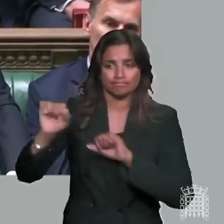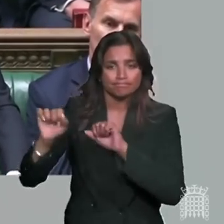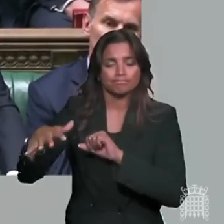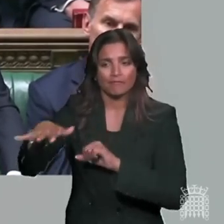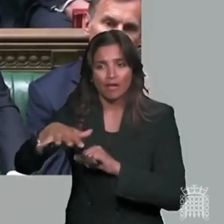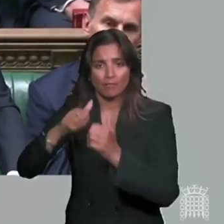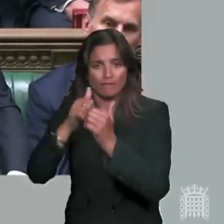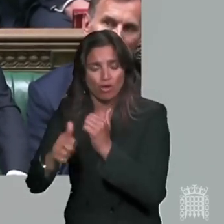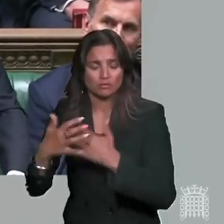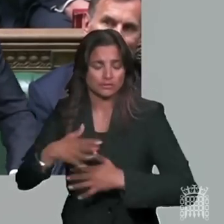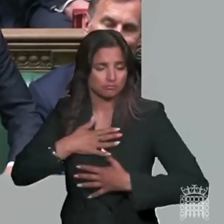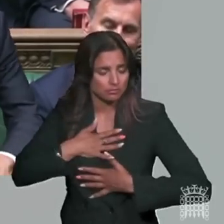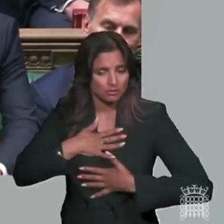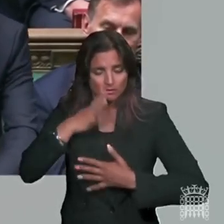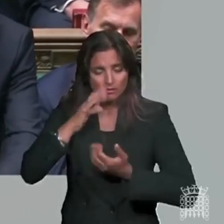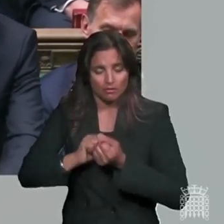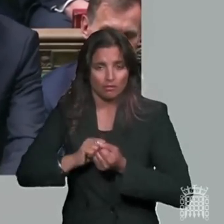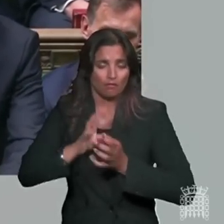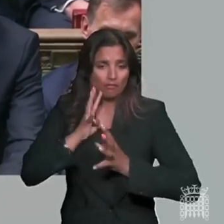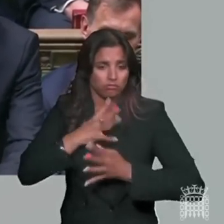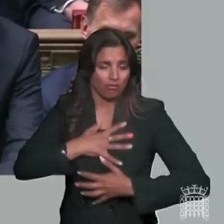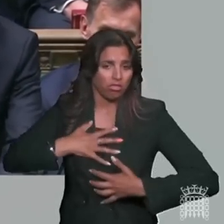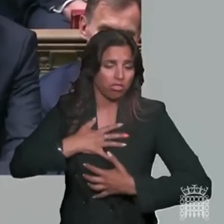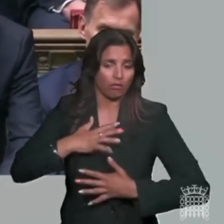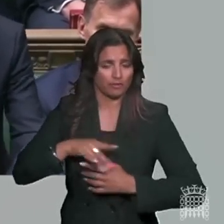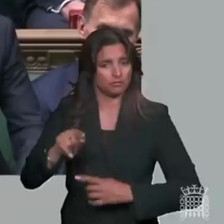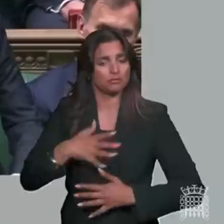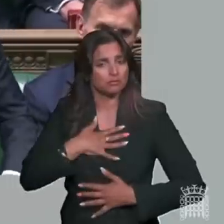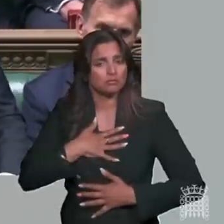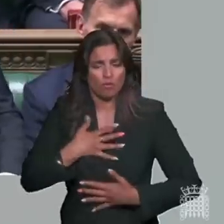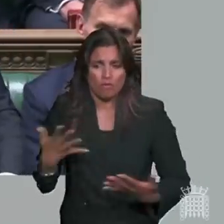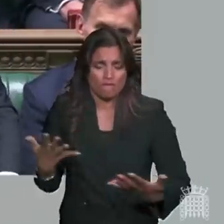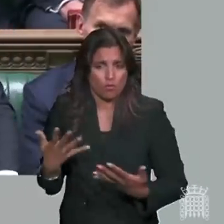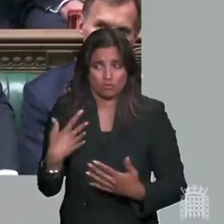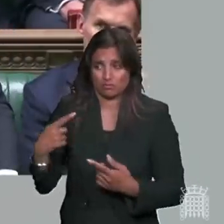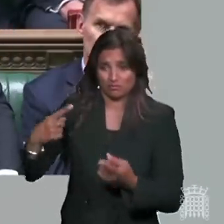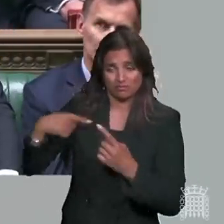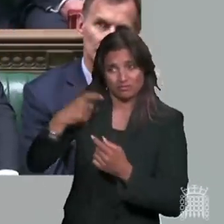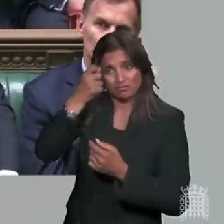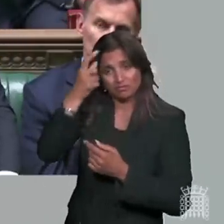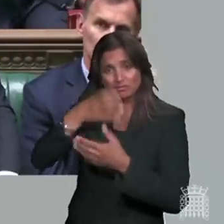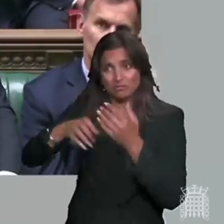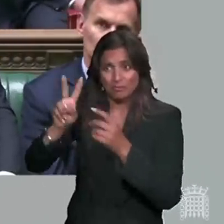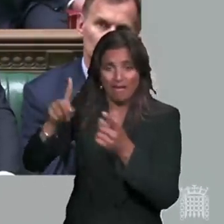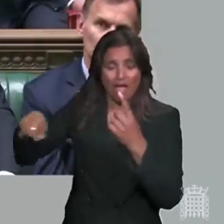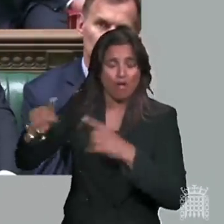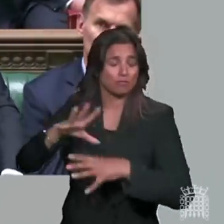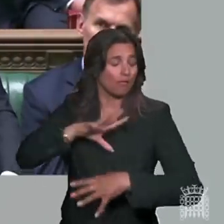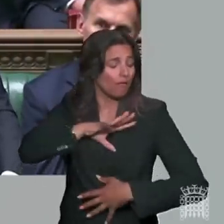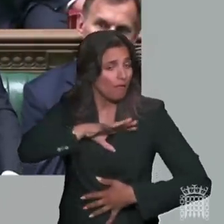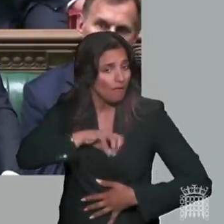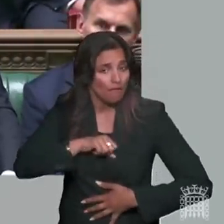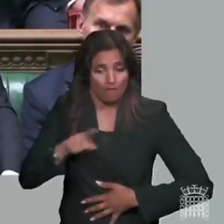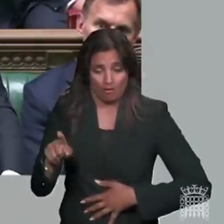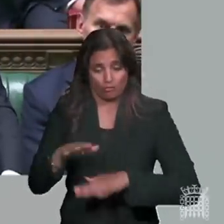This is an extraordinarily difficult time and every parent's worst nightmare. The hearts of the whole country are with the families and all